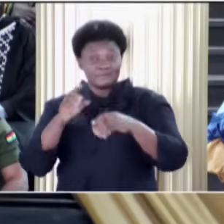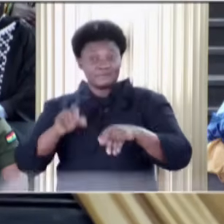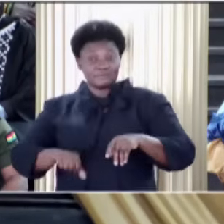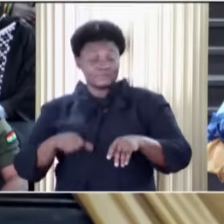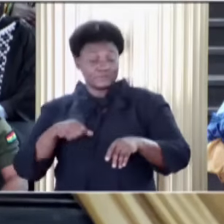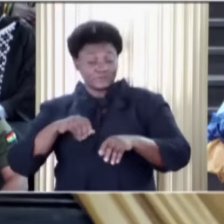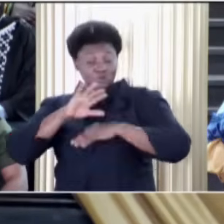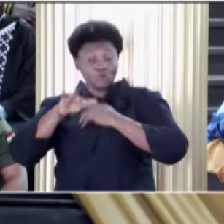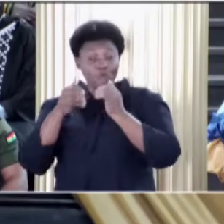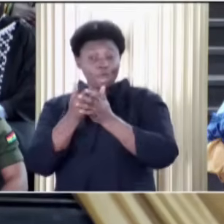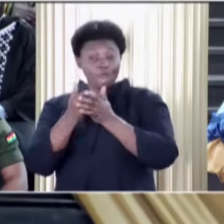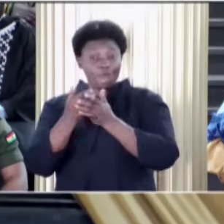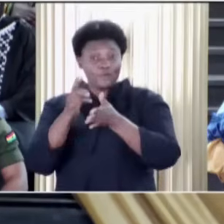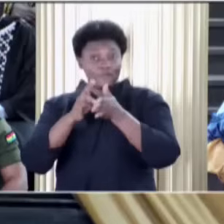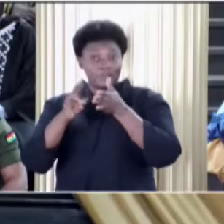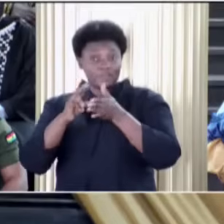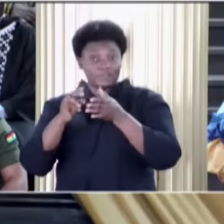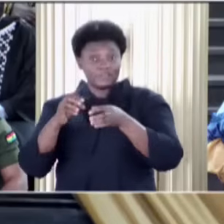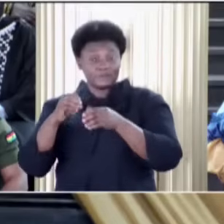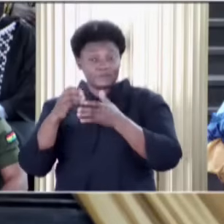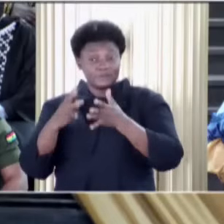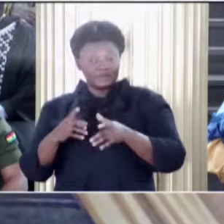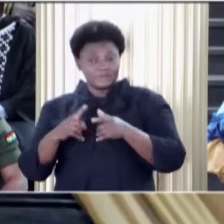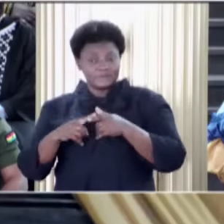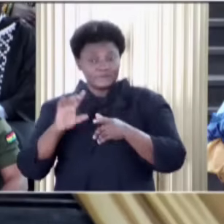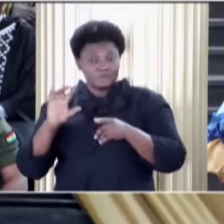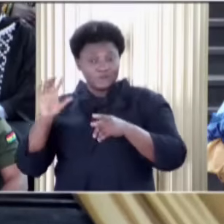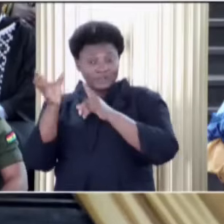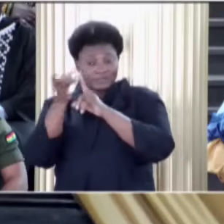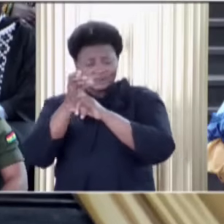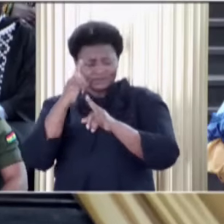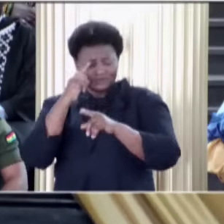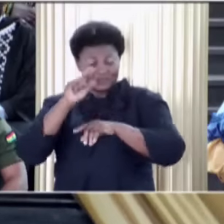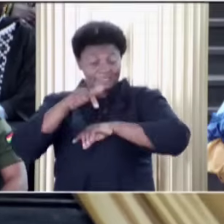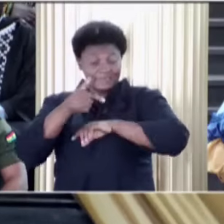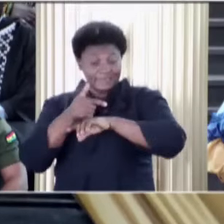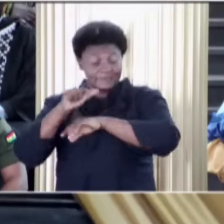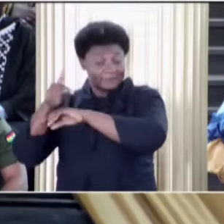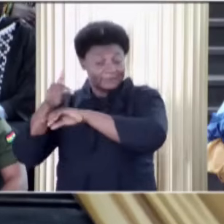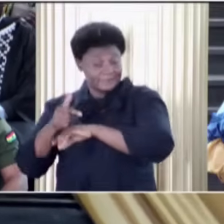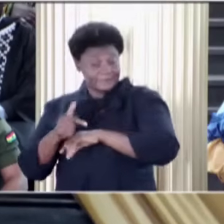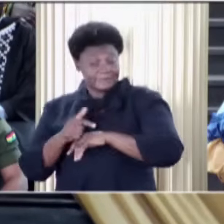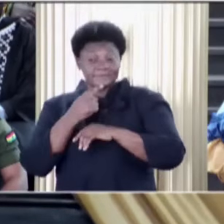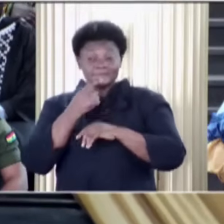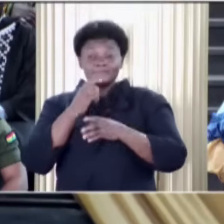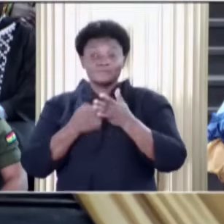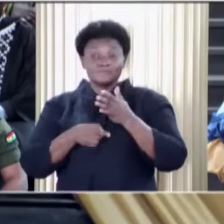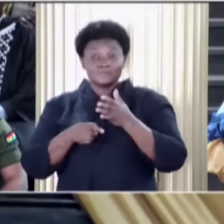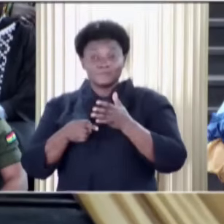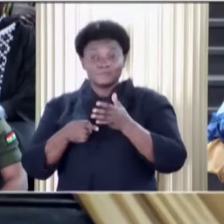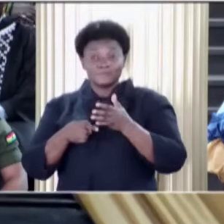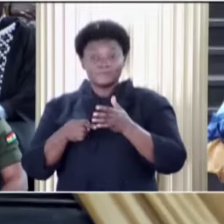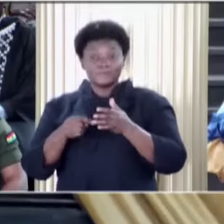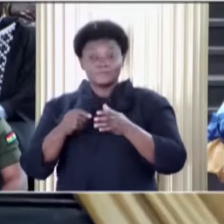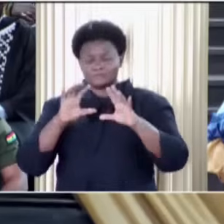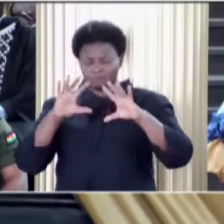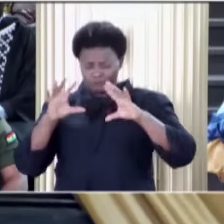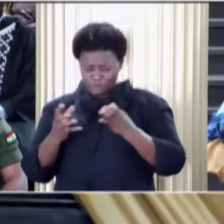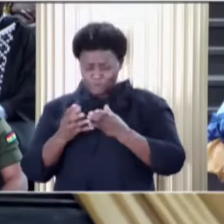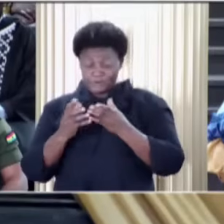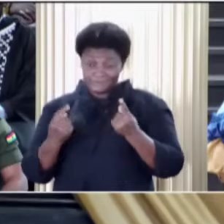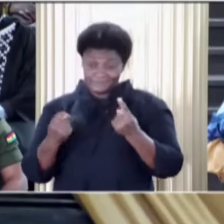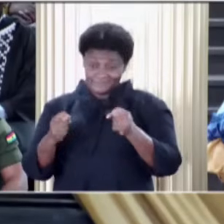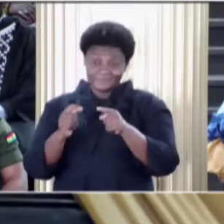university community, with the achievements of our graduating students being the result of collective effort